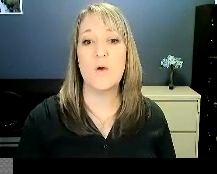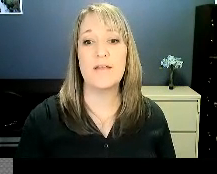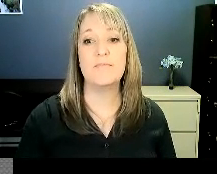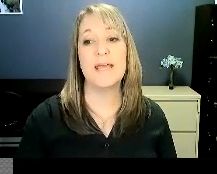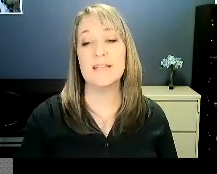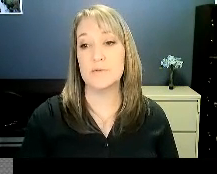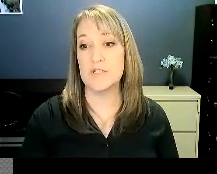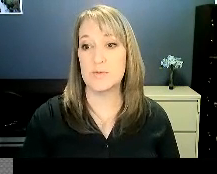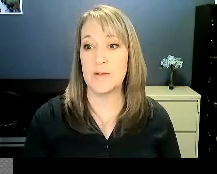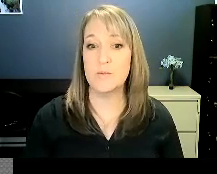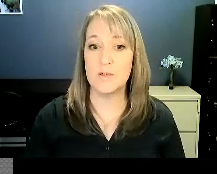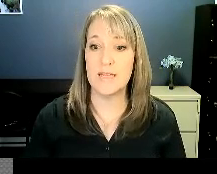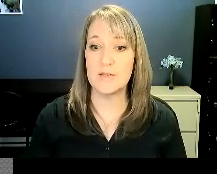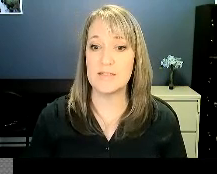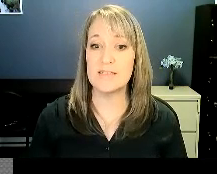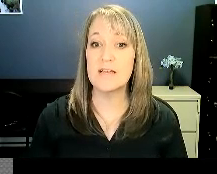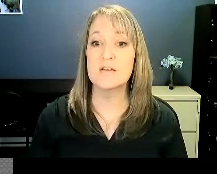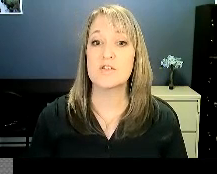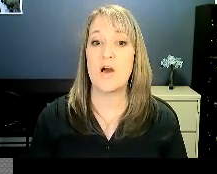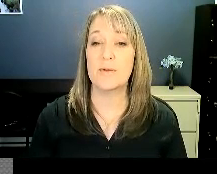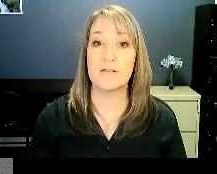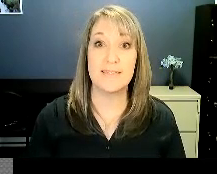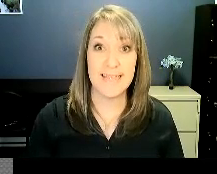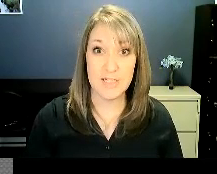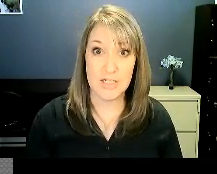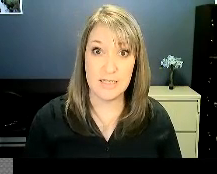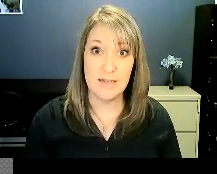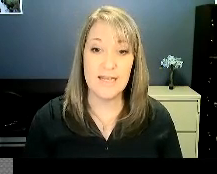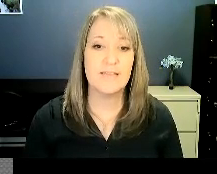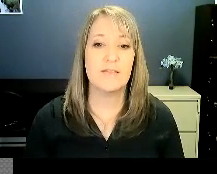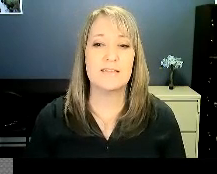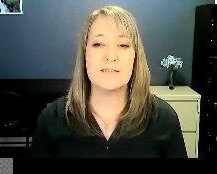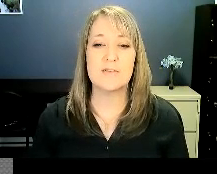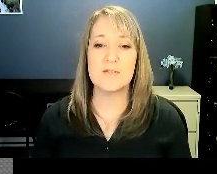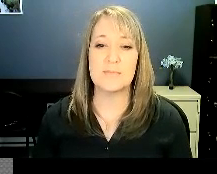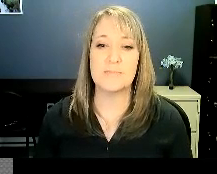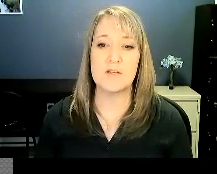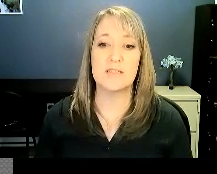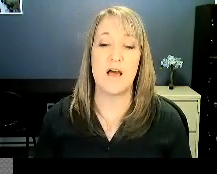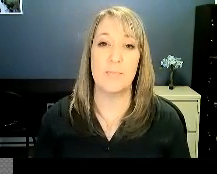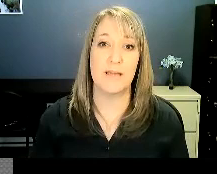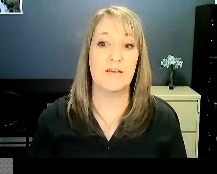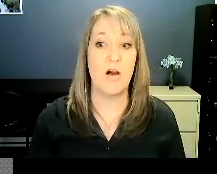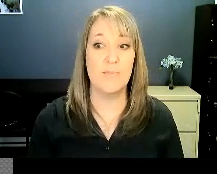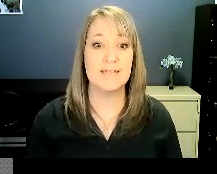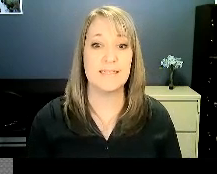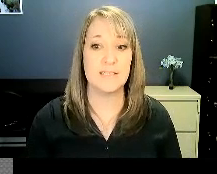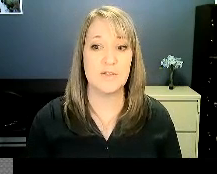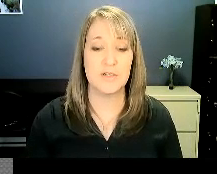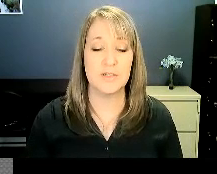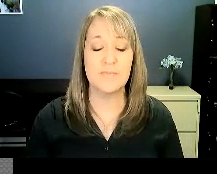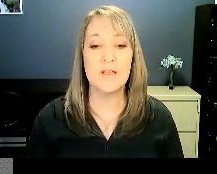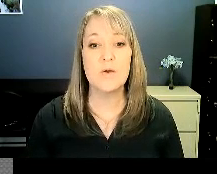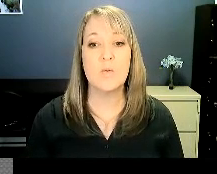ASL is one of many languages around the world that uses topicalization. This is also sometimes called topic comment